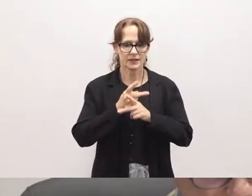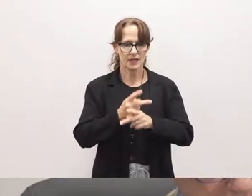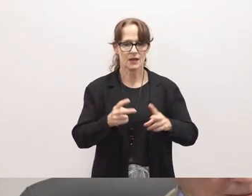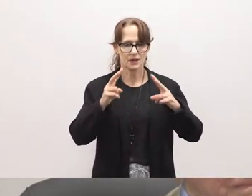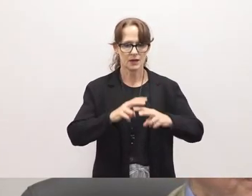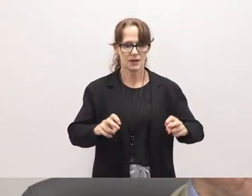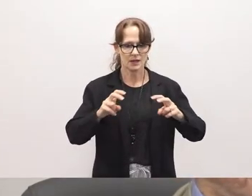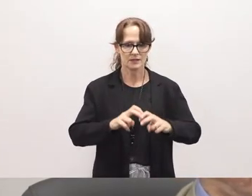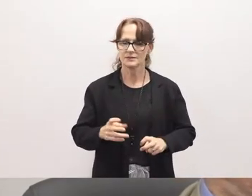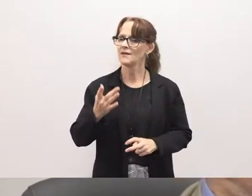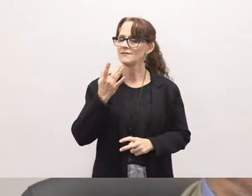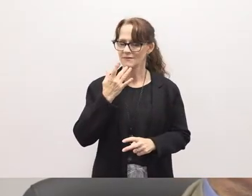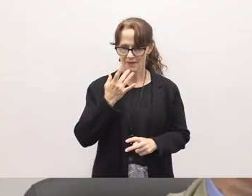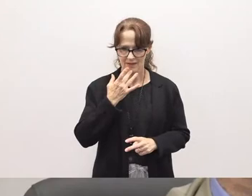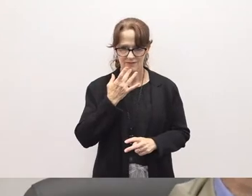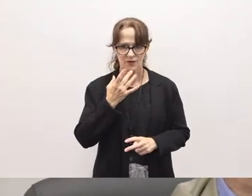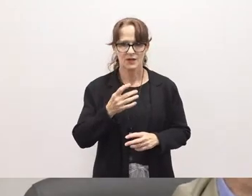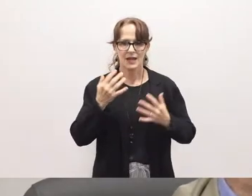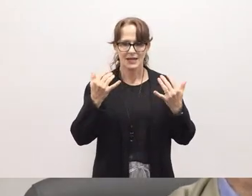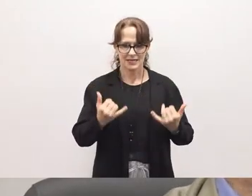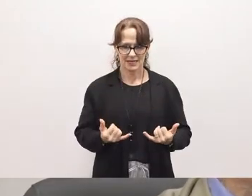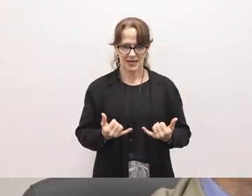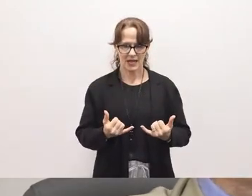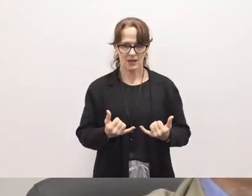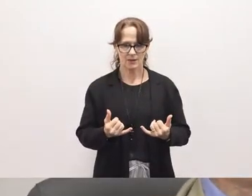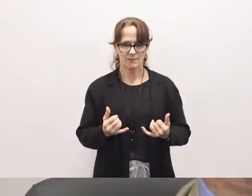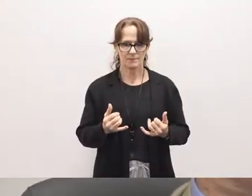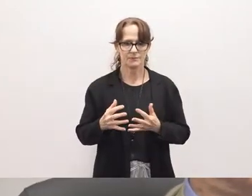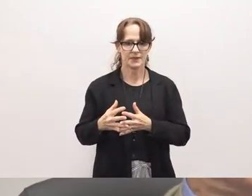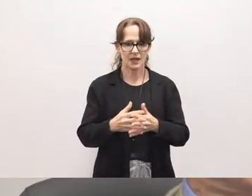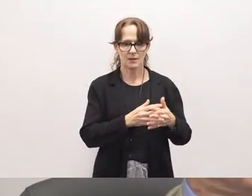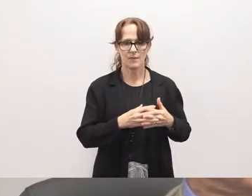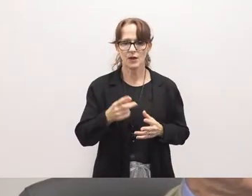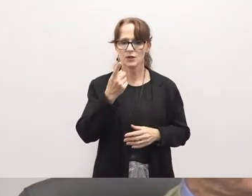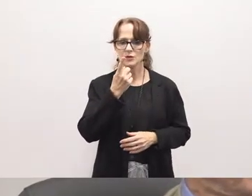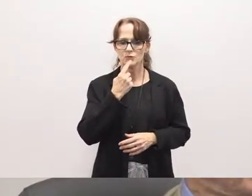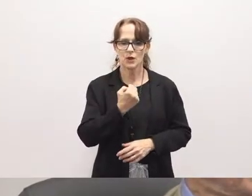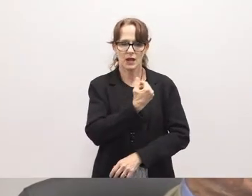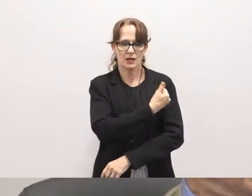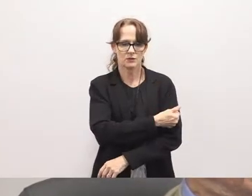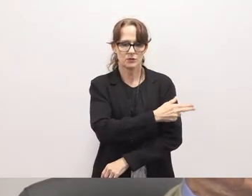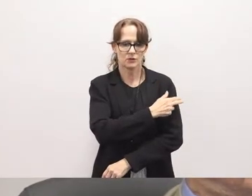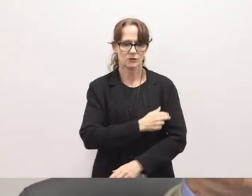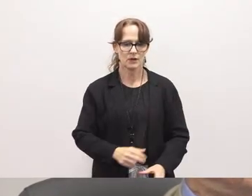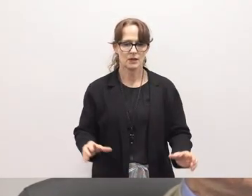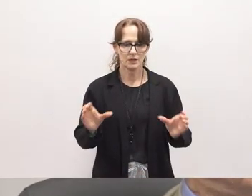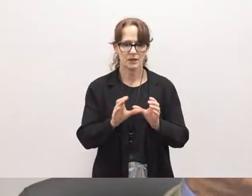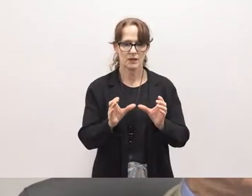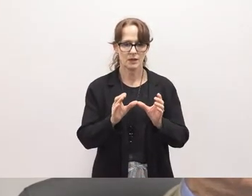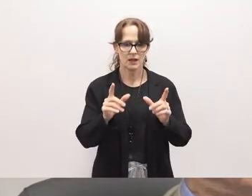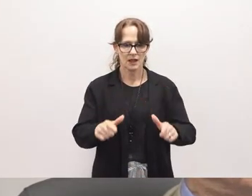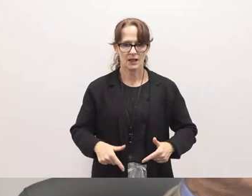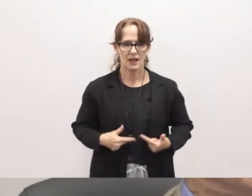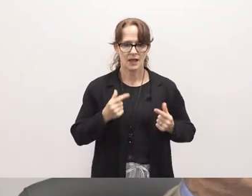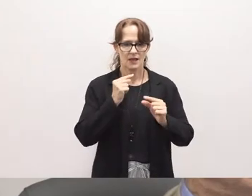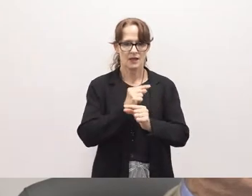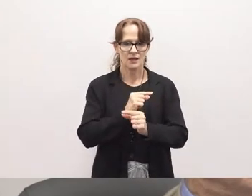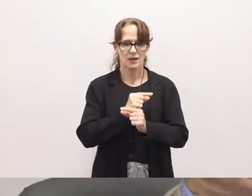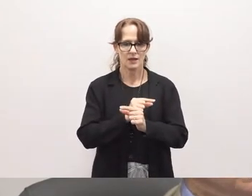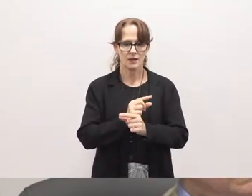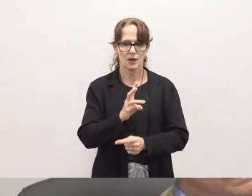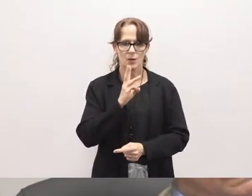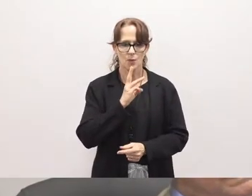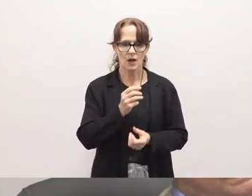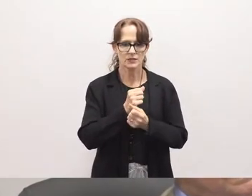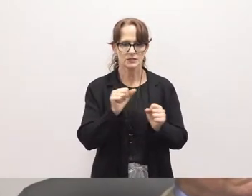your favorites, and now you are an American Red Cross certified lifeguard and water